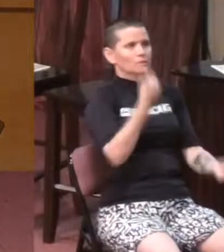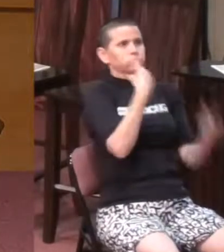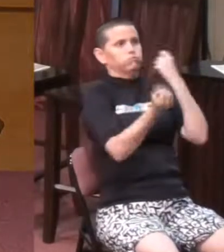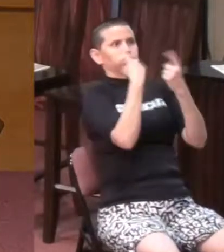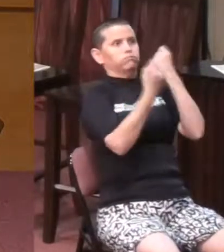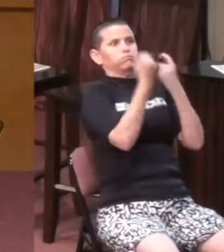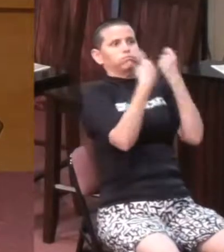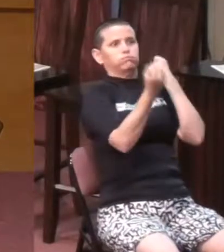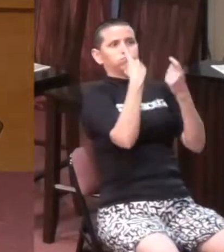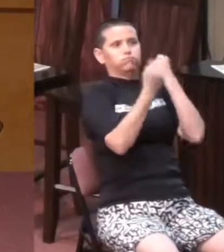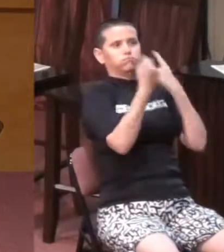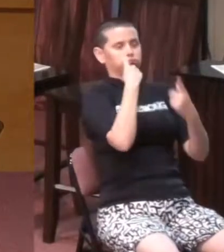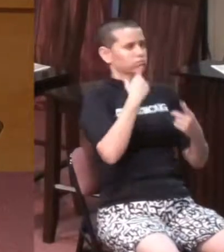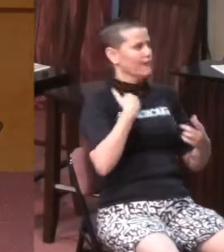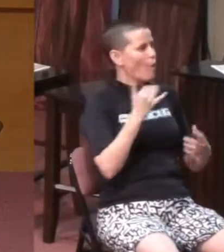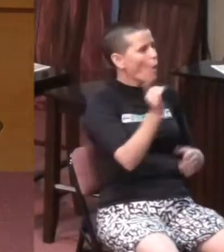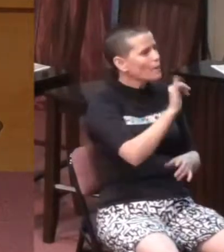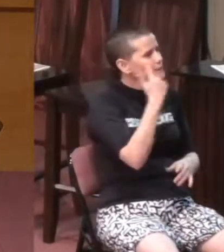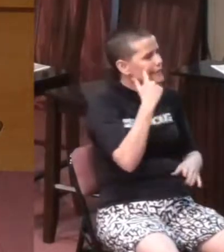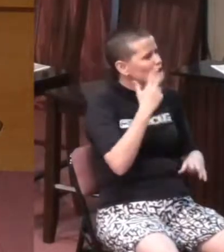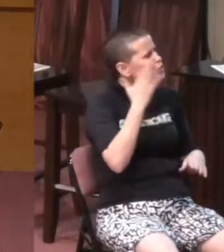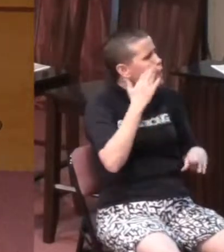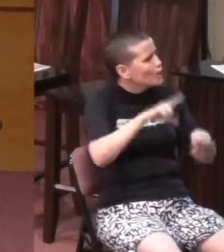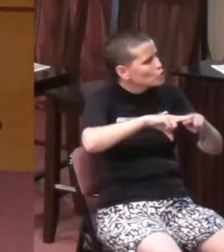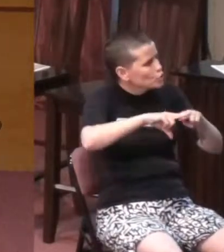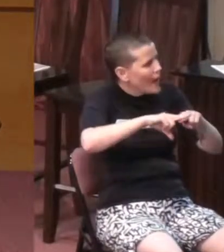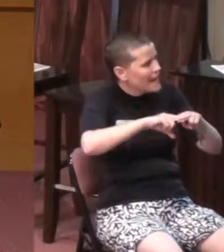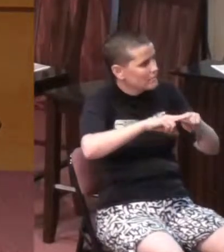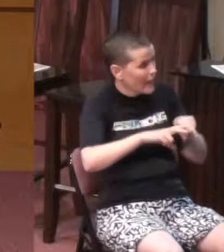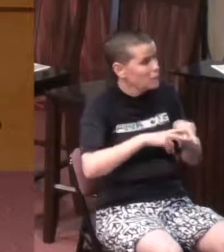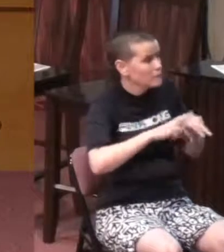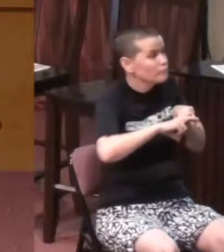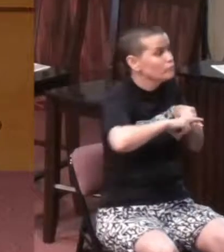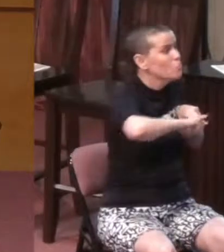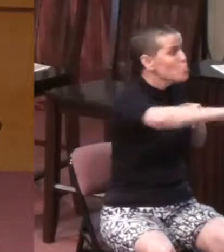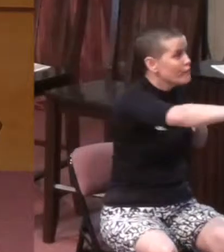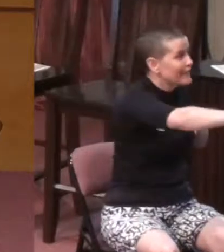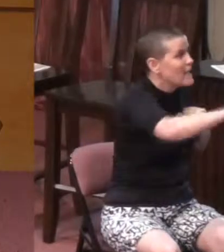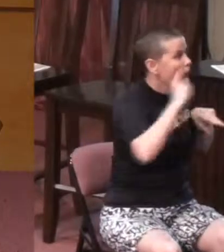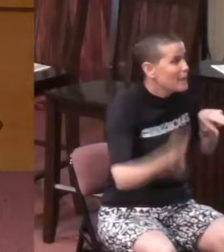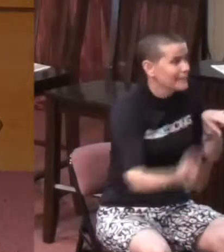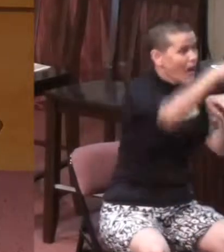were catching it moving. So we were always going like, woo, like the dog with his face.